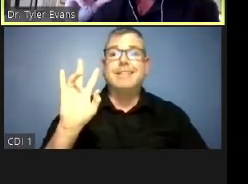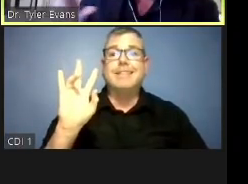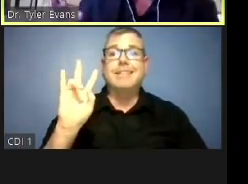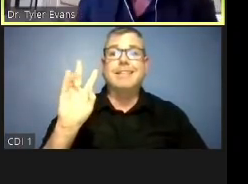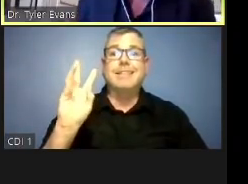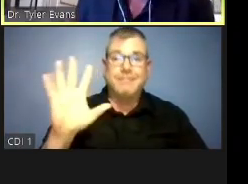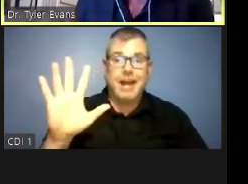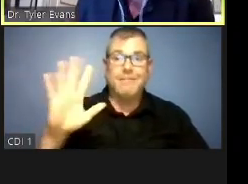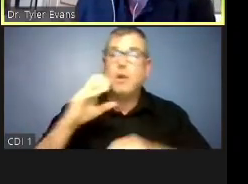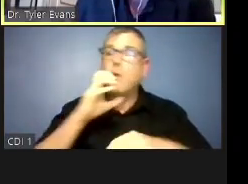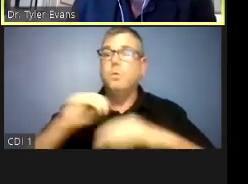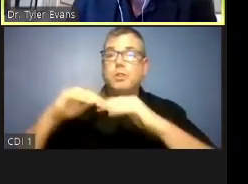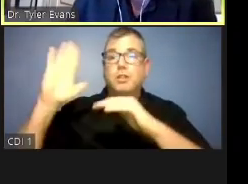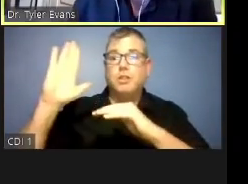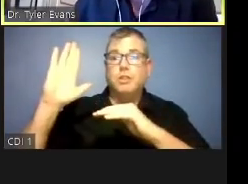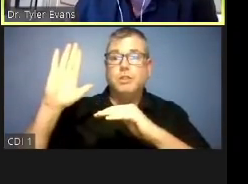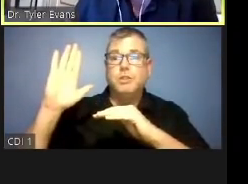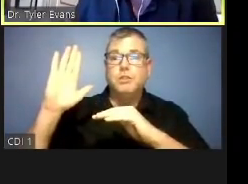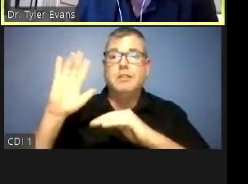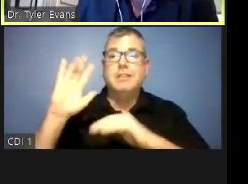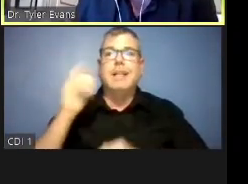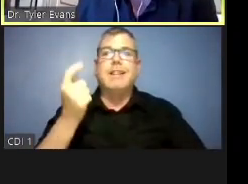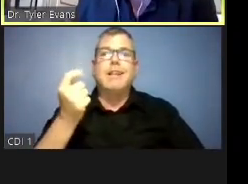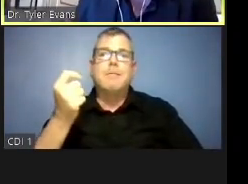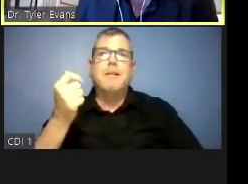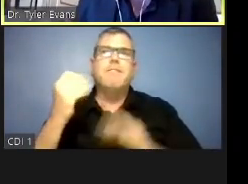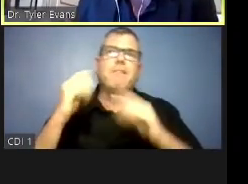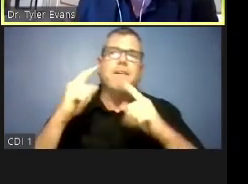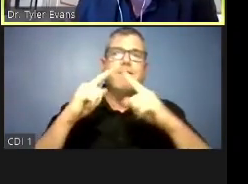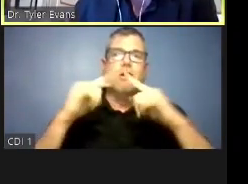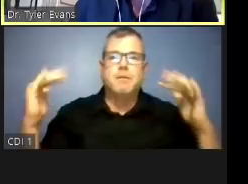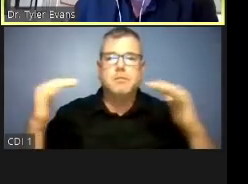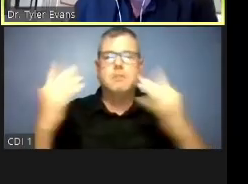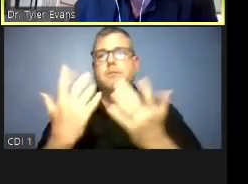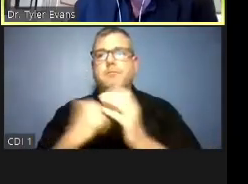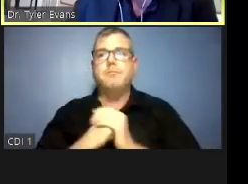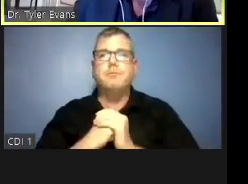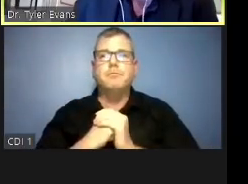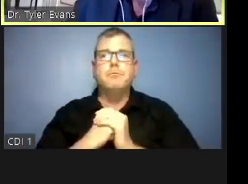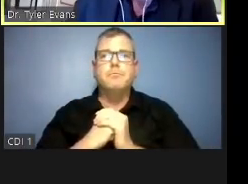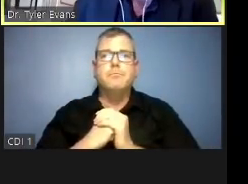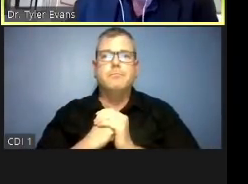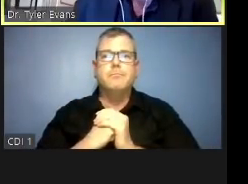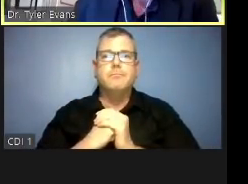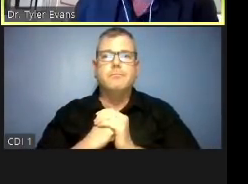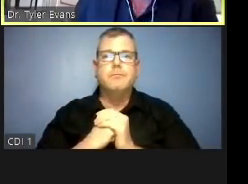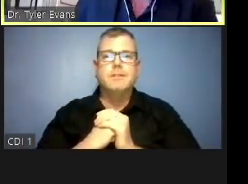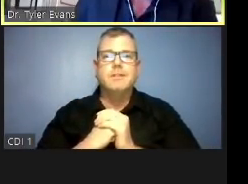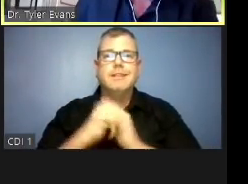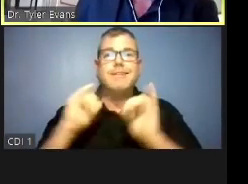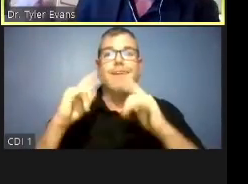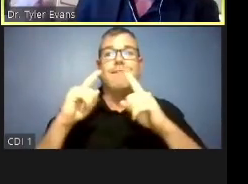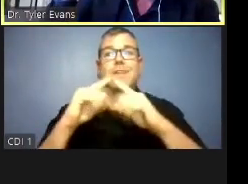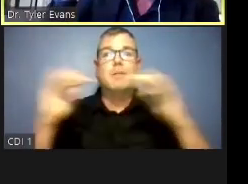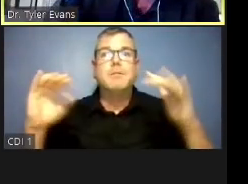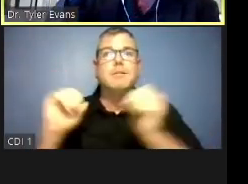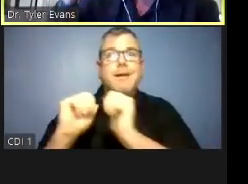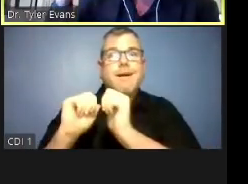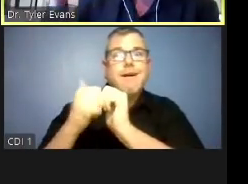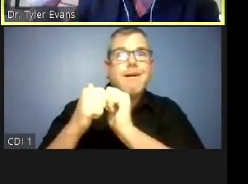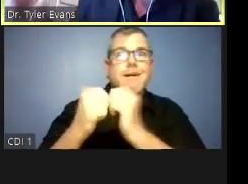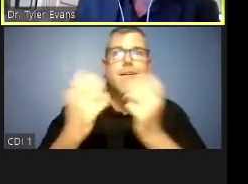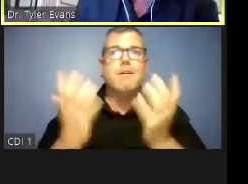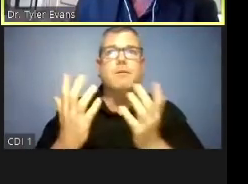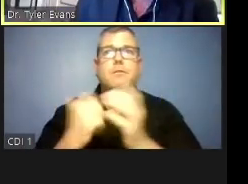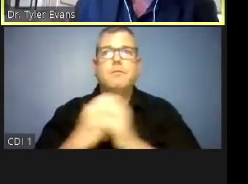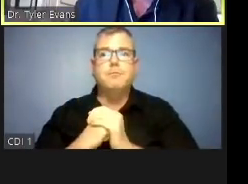variability. Next slide, please. And that variability is in terms of risk is really